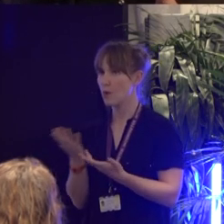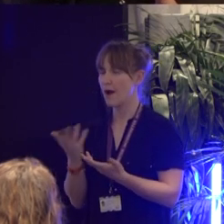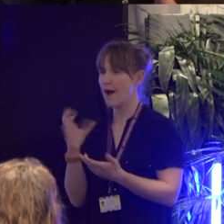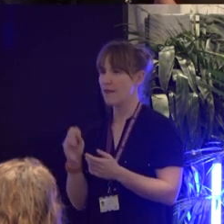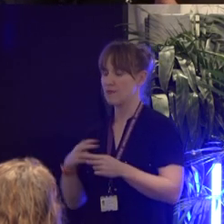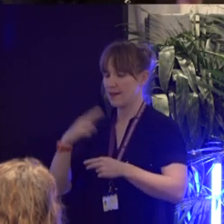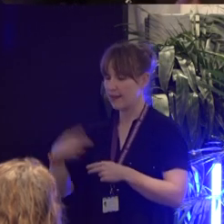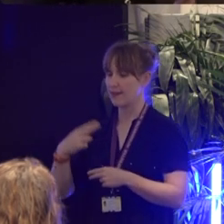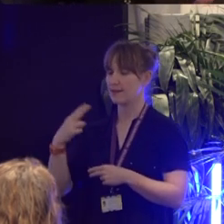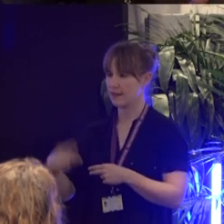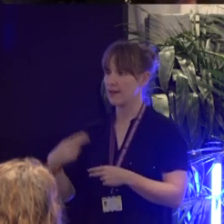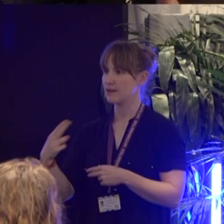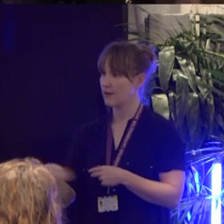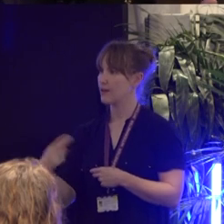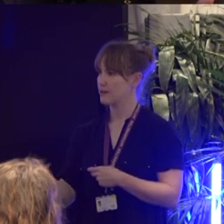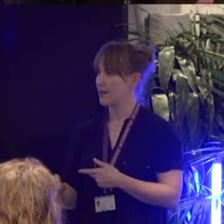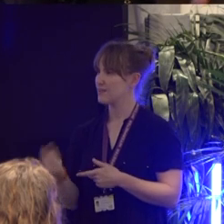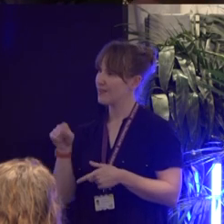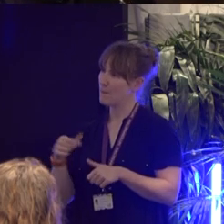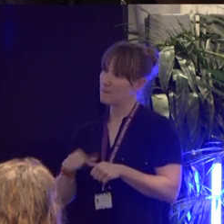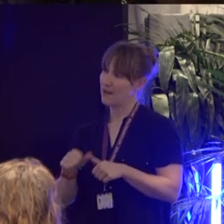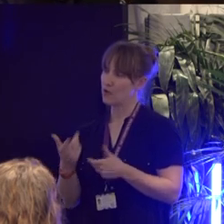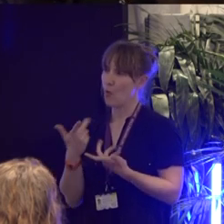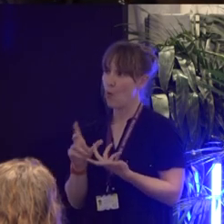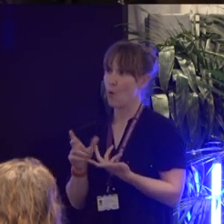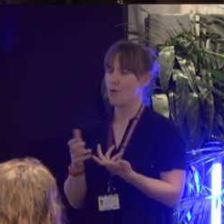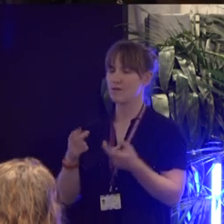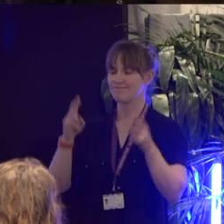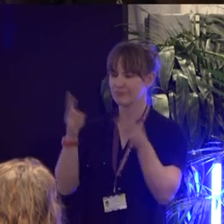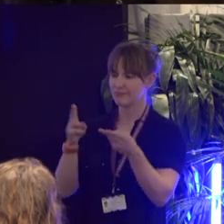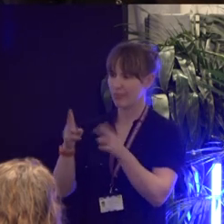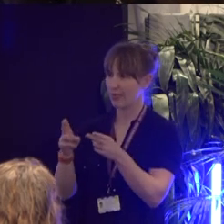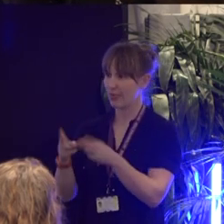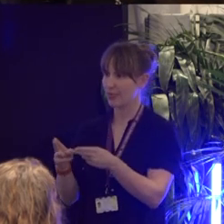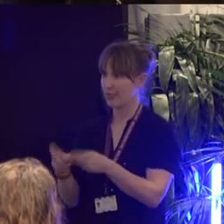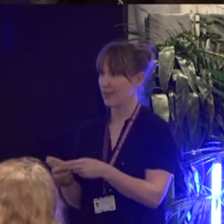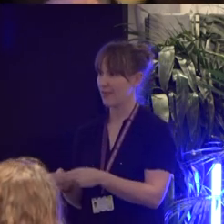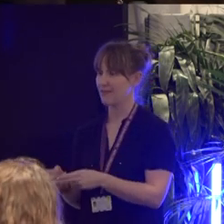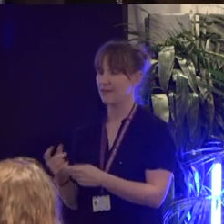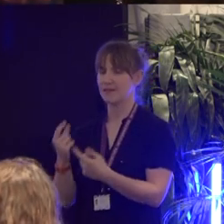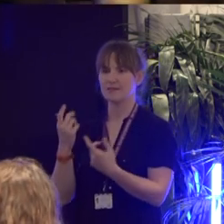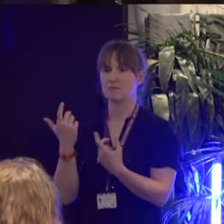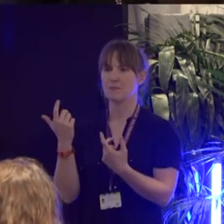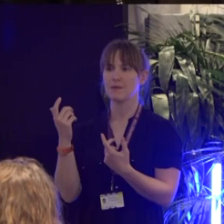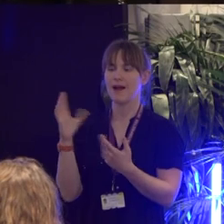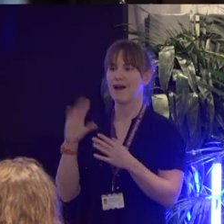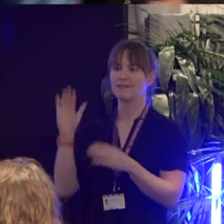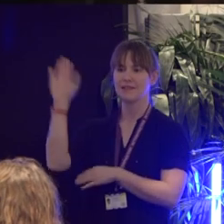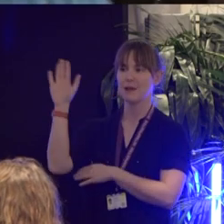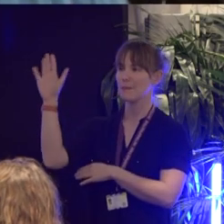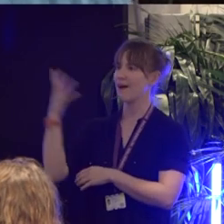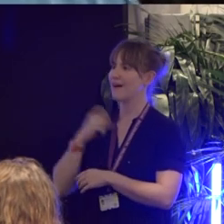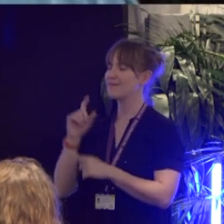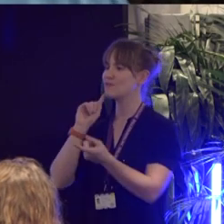or is it just degrading the passion? Does any academic want to own up to that question? Find you an academic. Yeah, go on